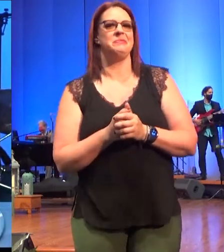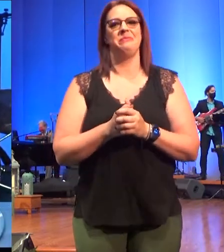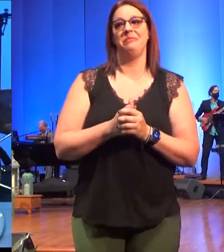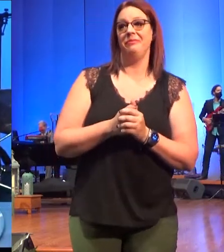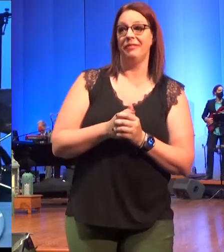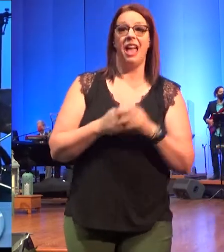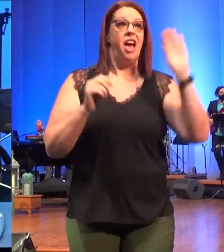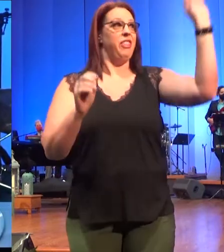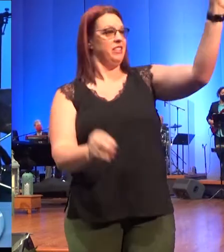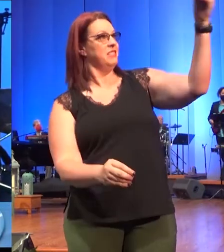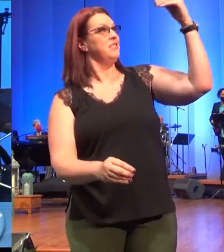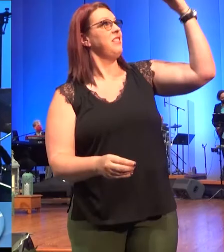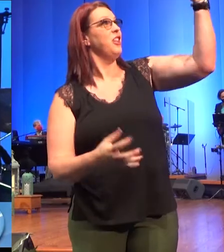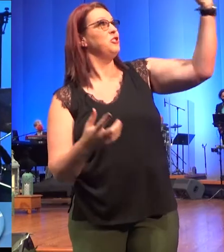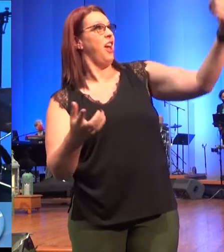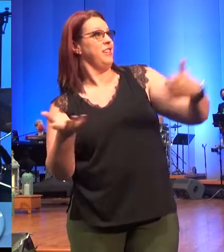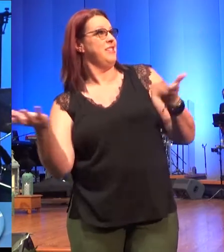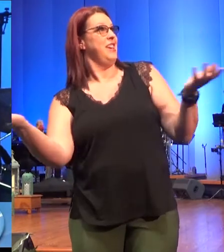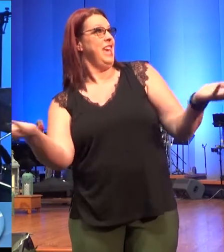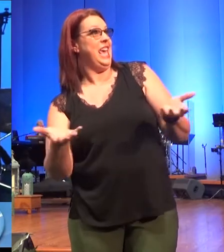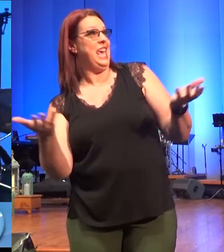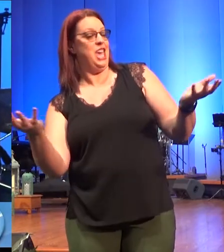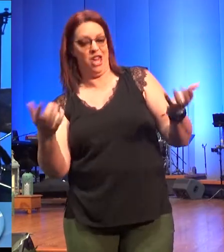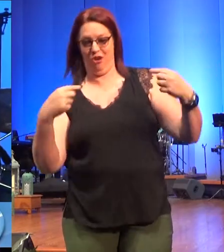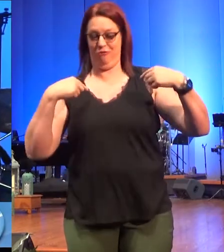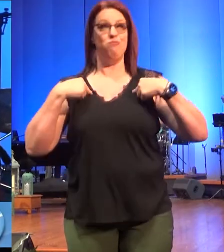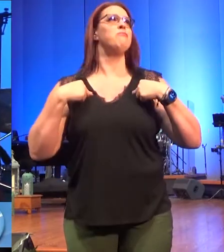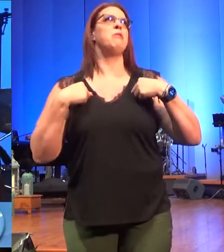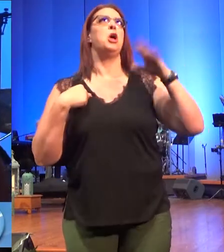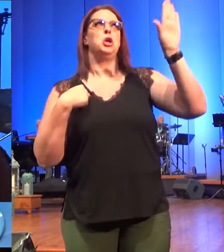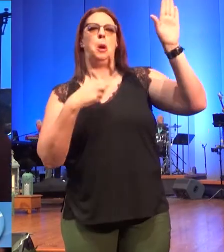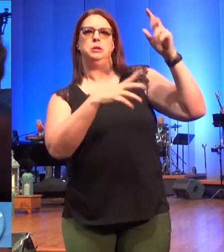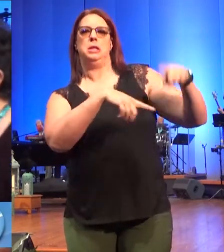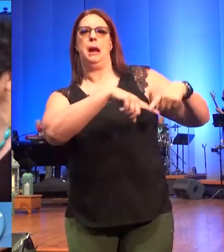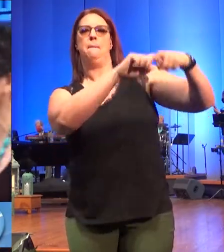The sunshine, she's here, you can take a break.